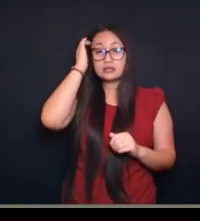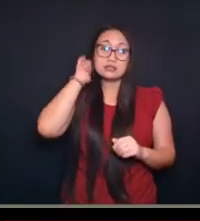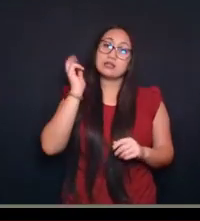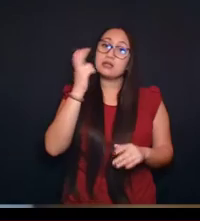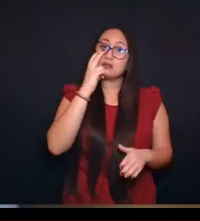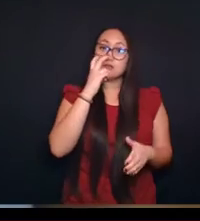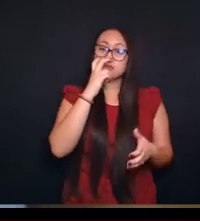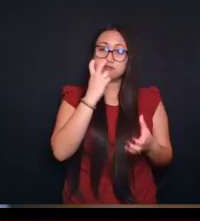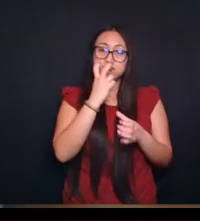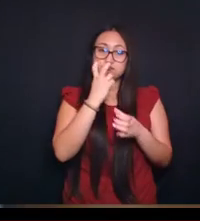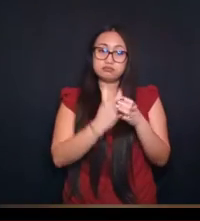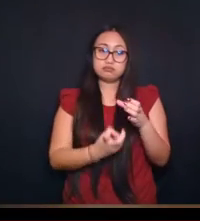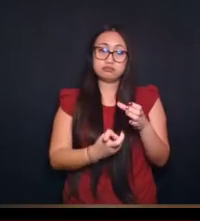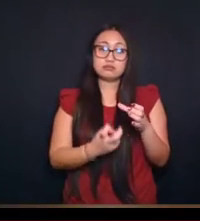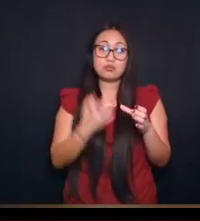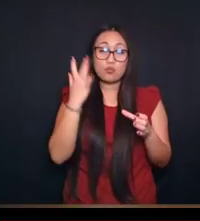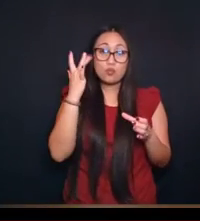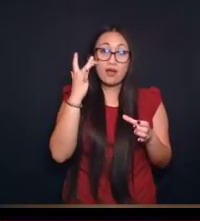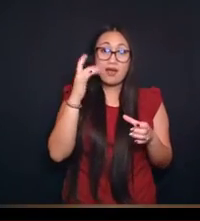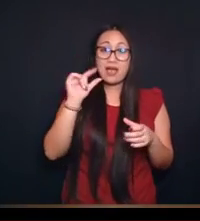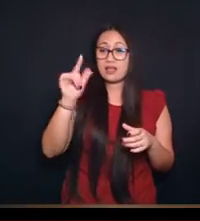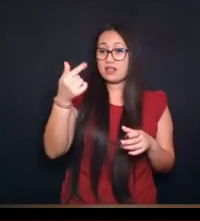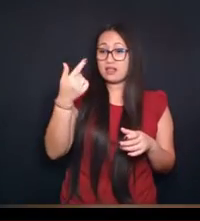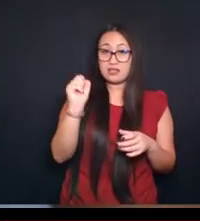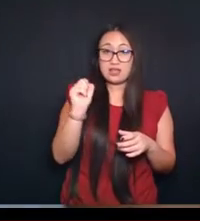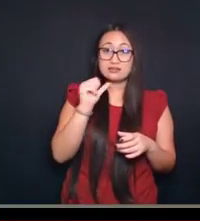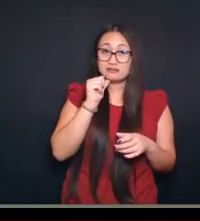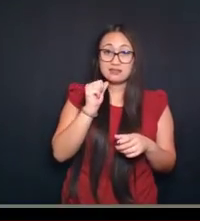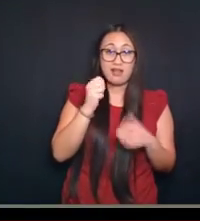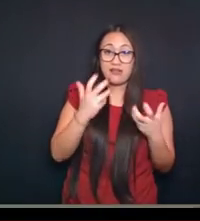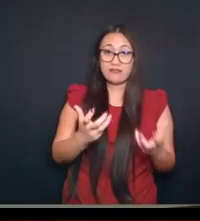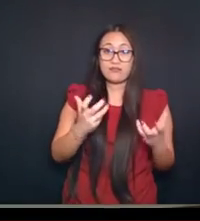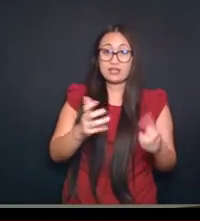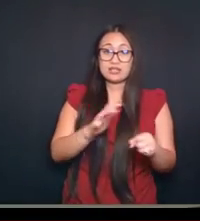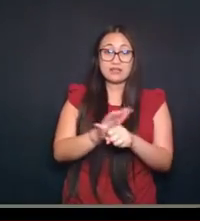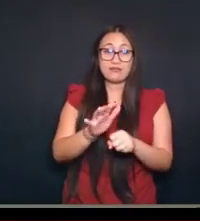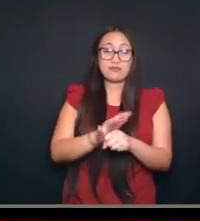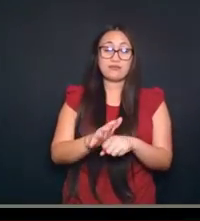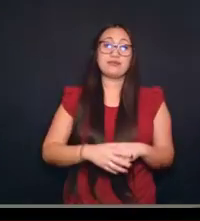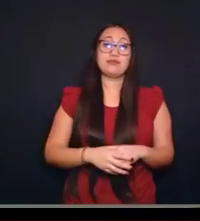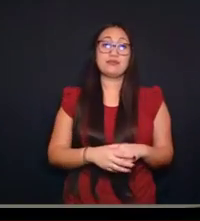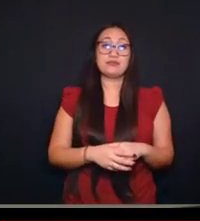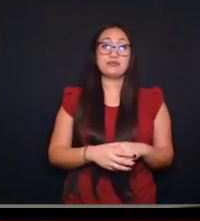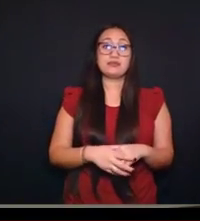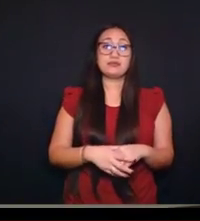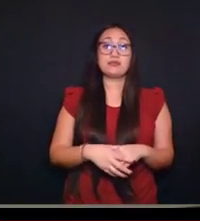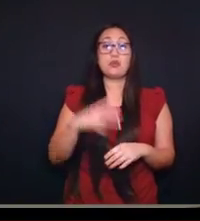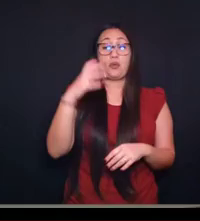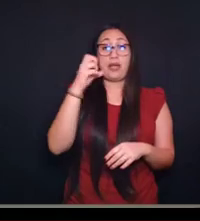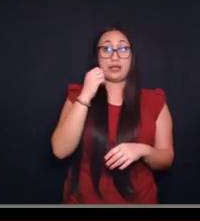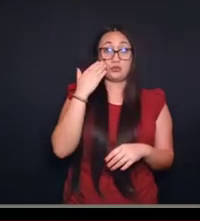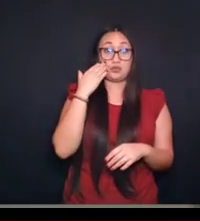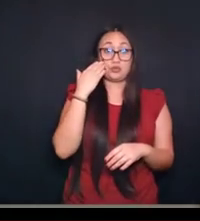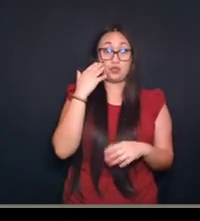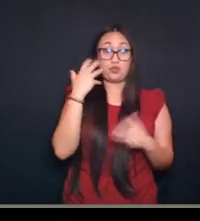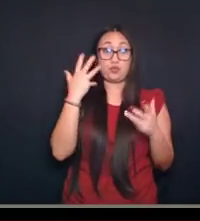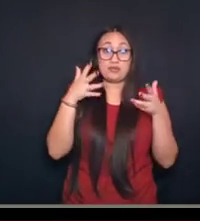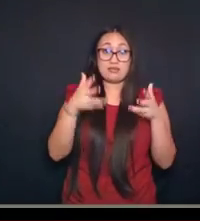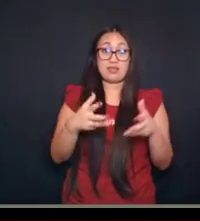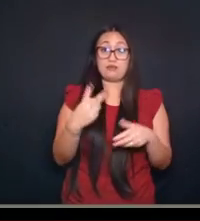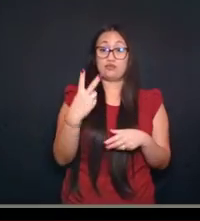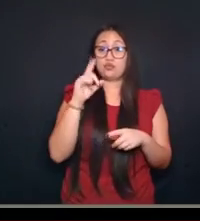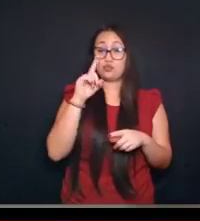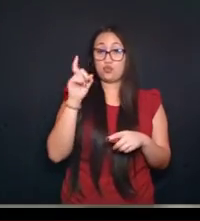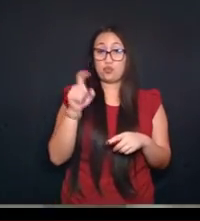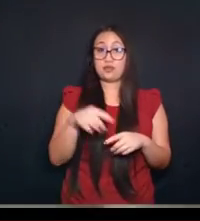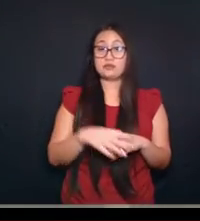to sink it. All right, I guess you can tell what we have left. The middle 2 questions. You may go. Let's see if another group